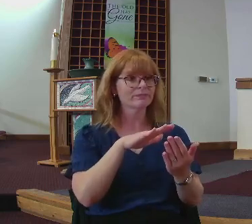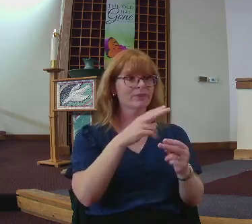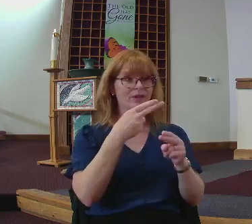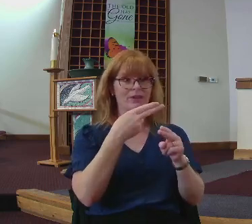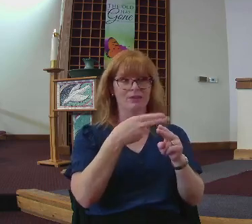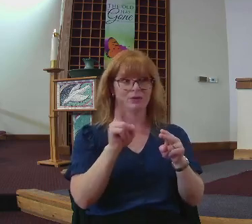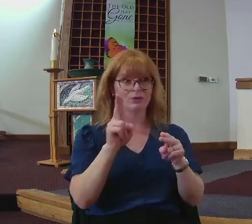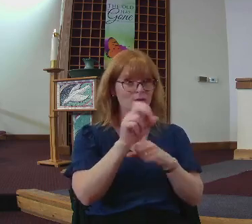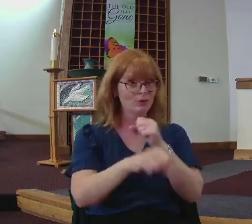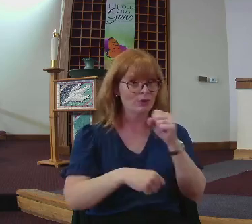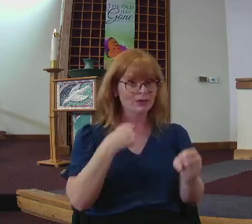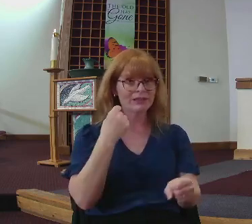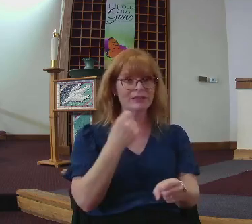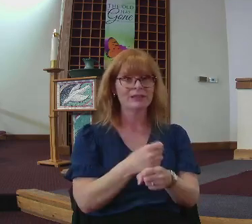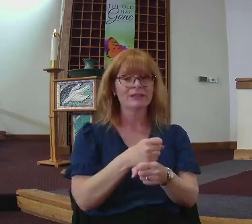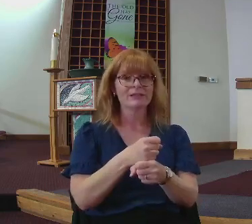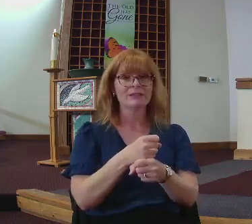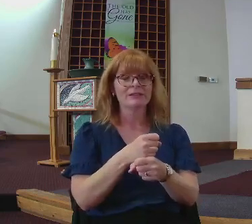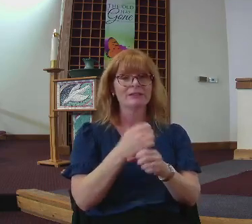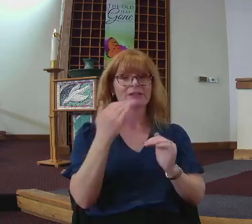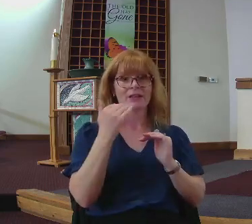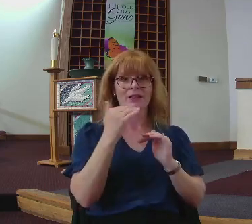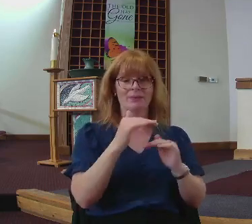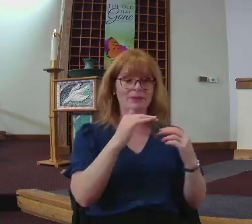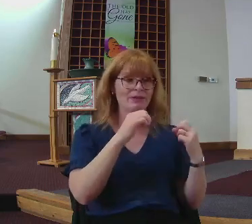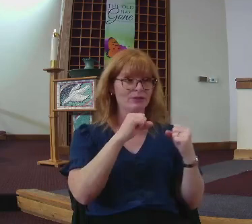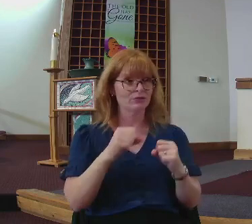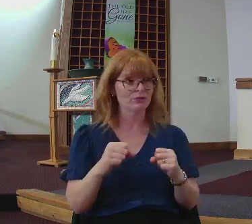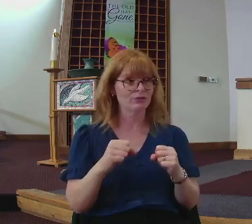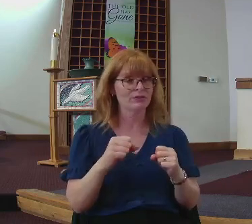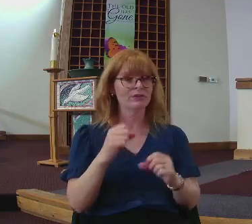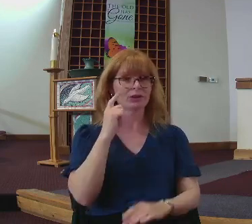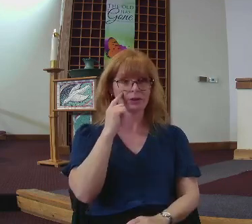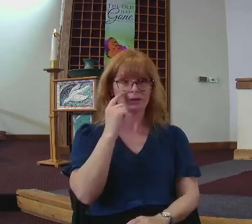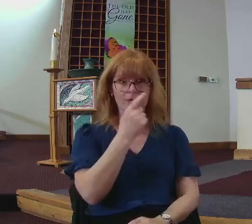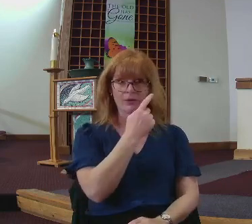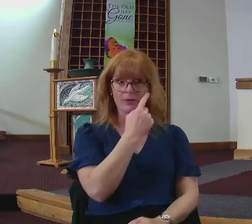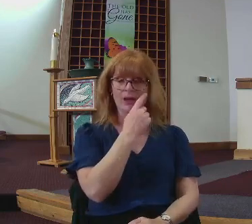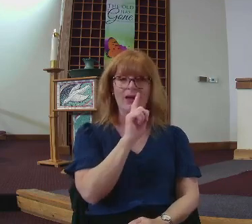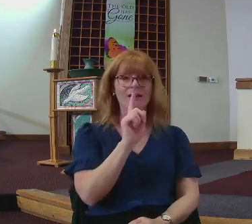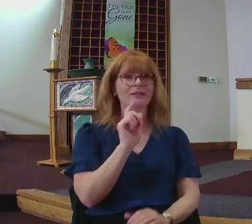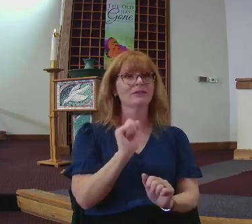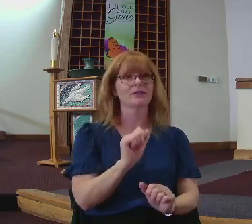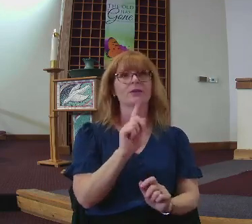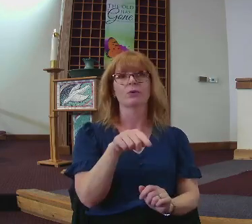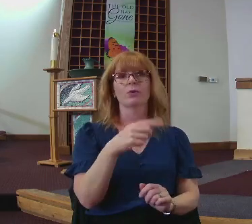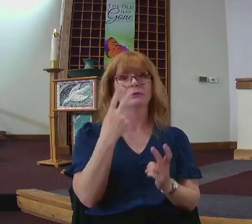strength, and with these eyes that see only so far.